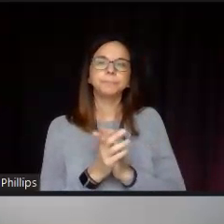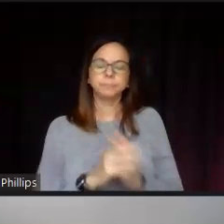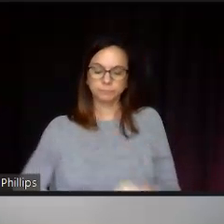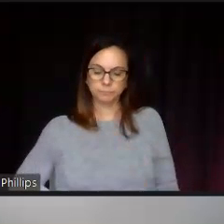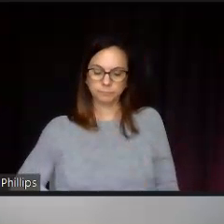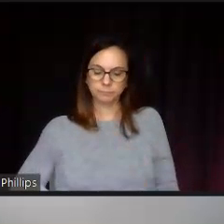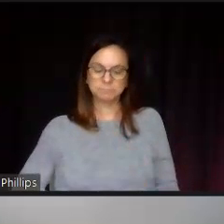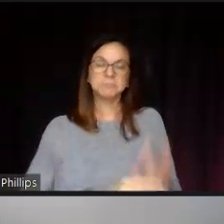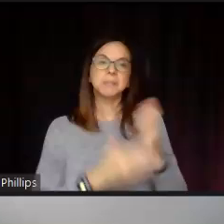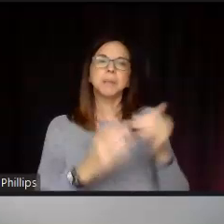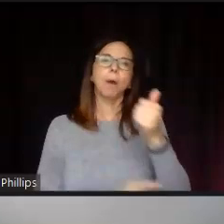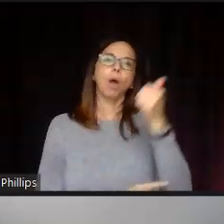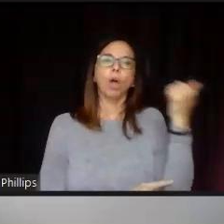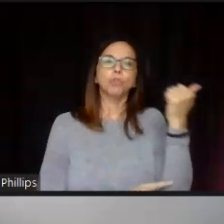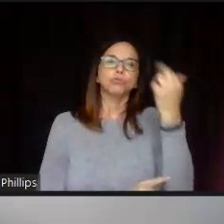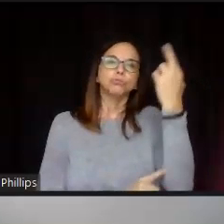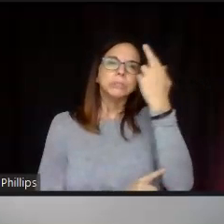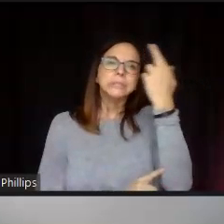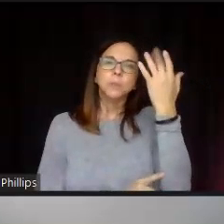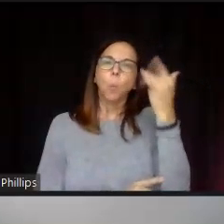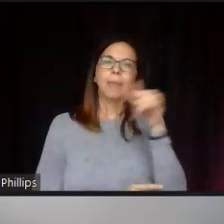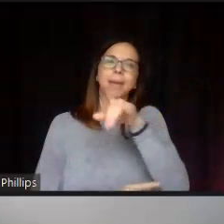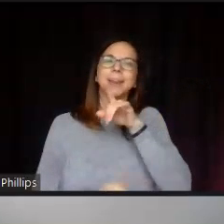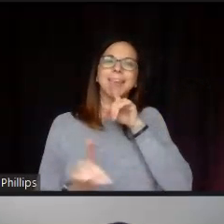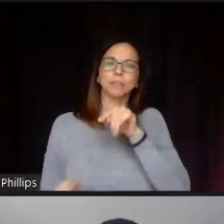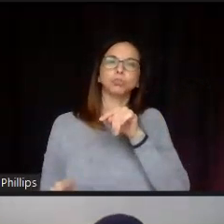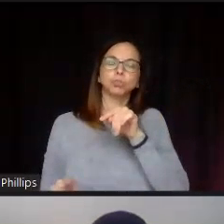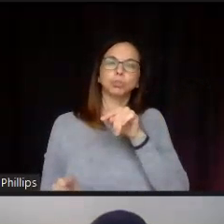What are some other points that would make that answer stronger?